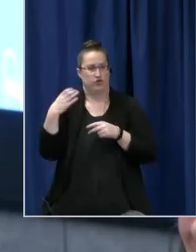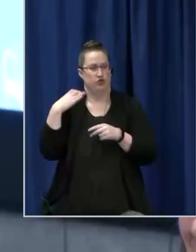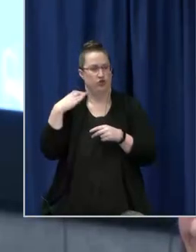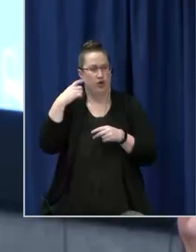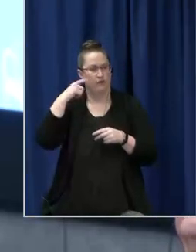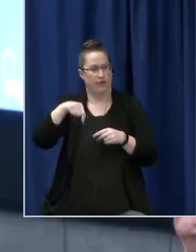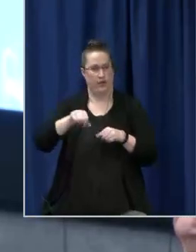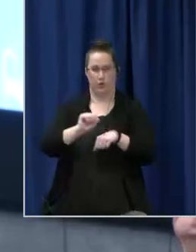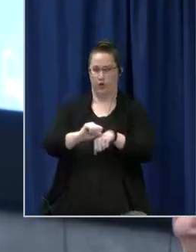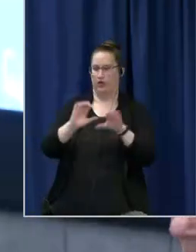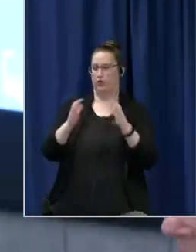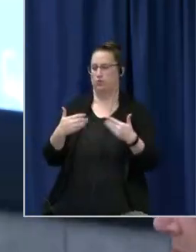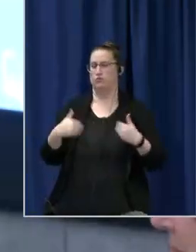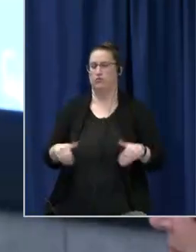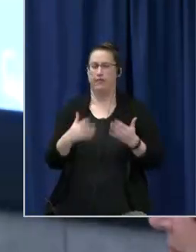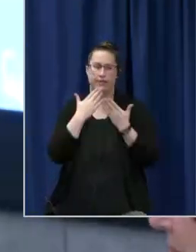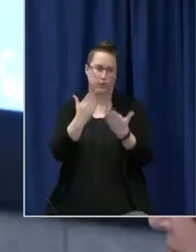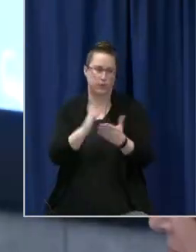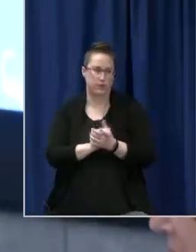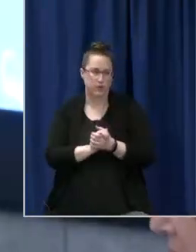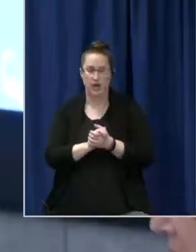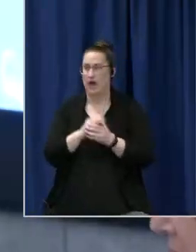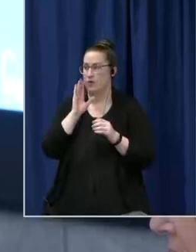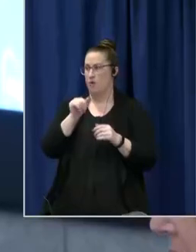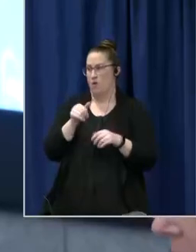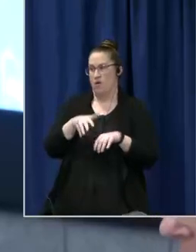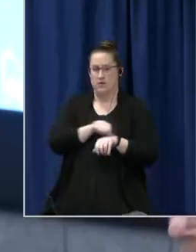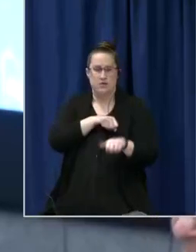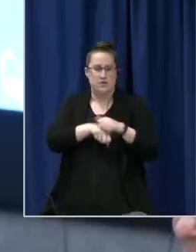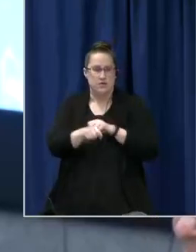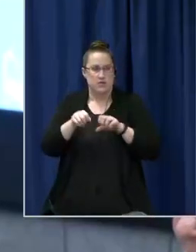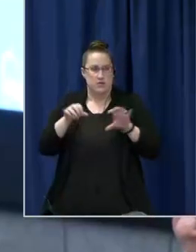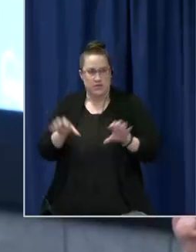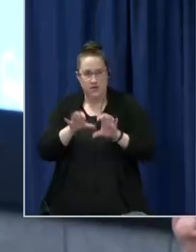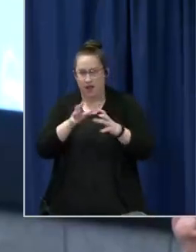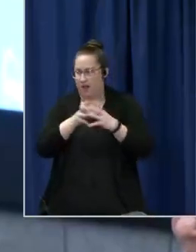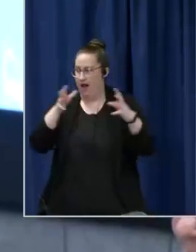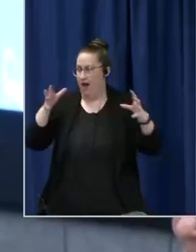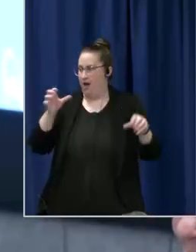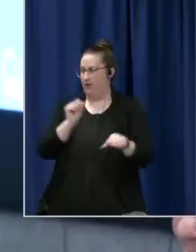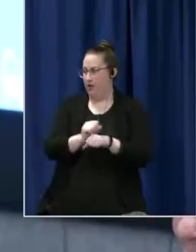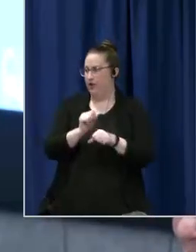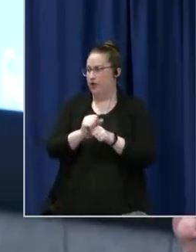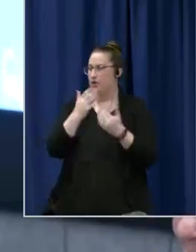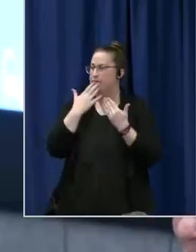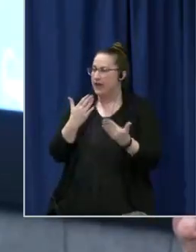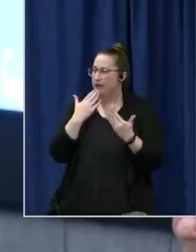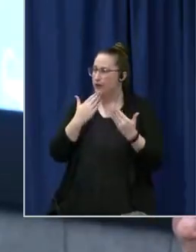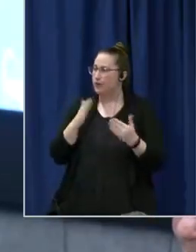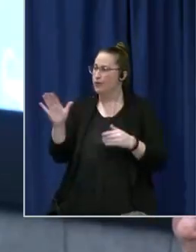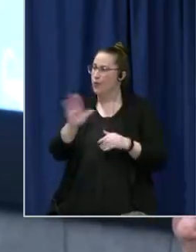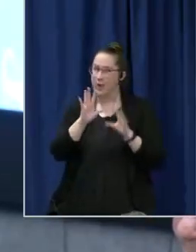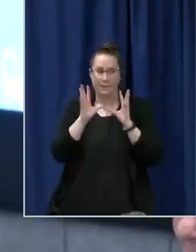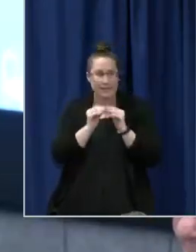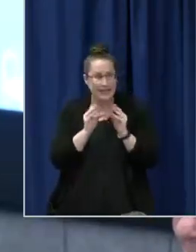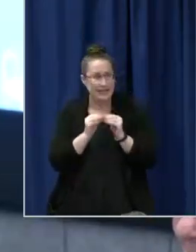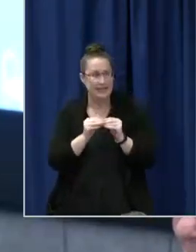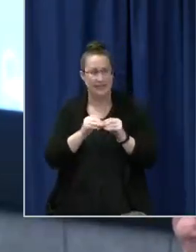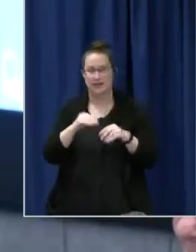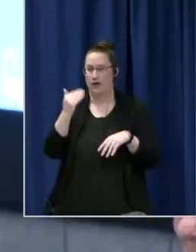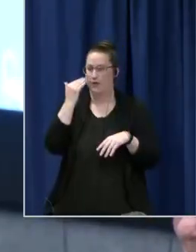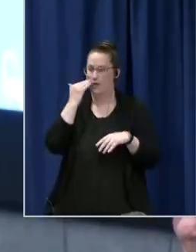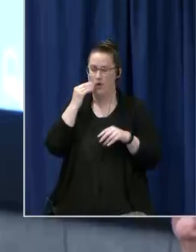I know that this is a lot of work, so thank you for the meetings that I know you had, the wrangling that we know we